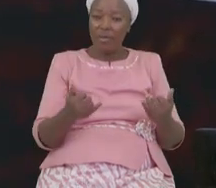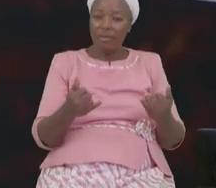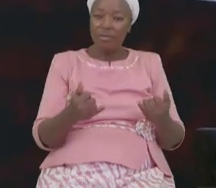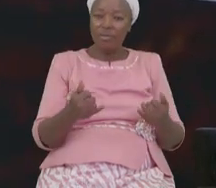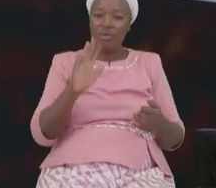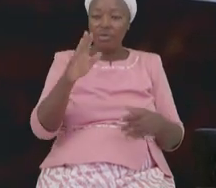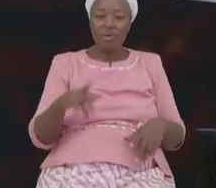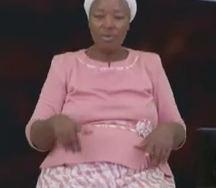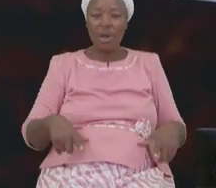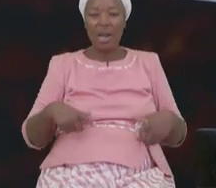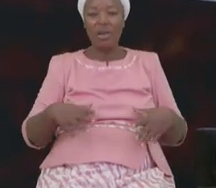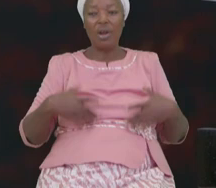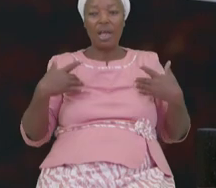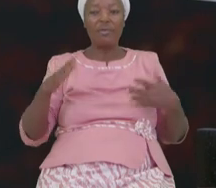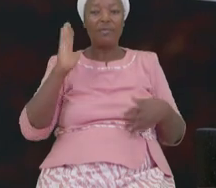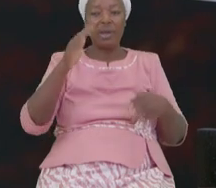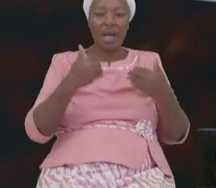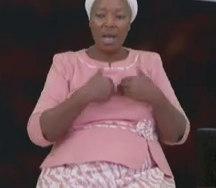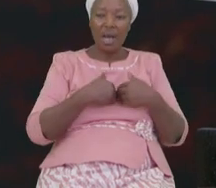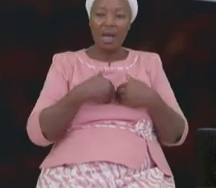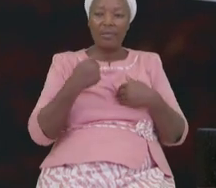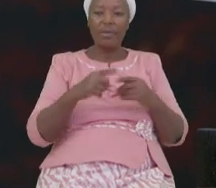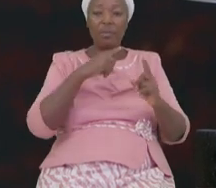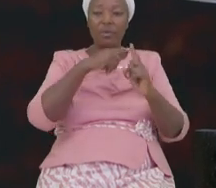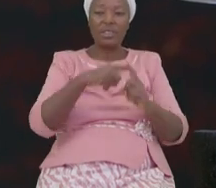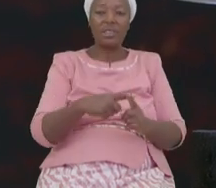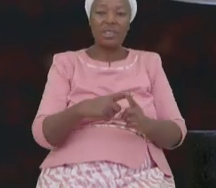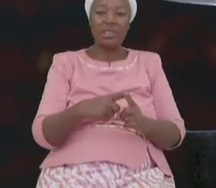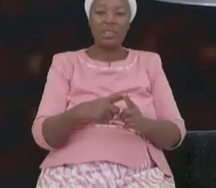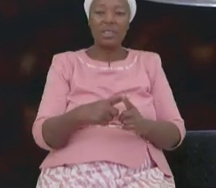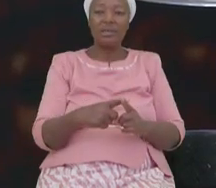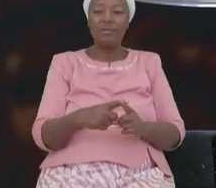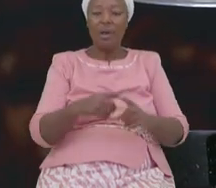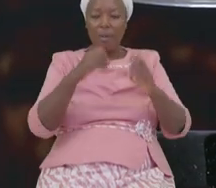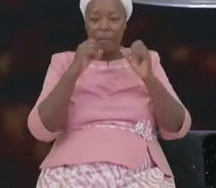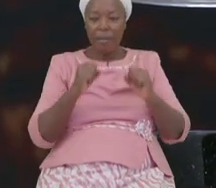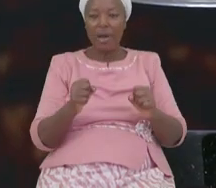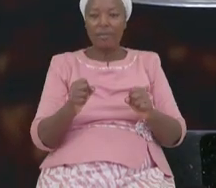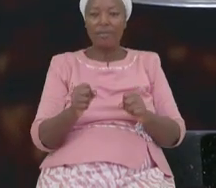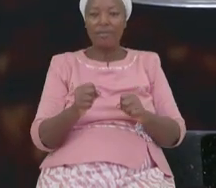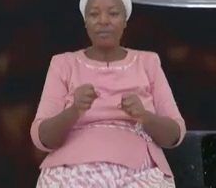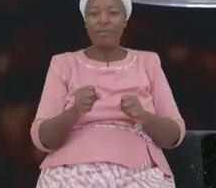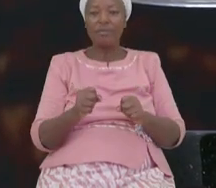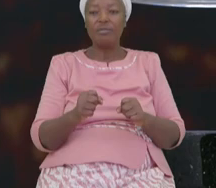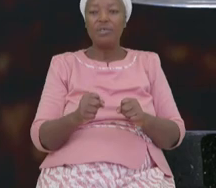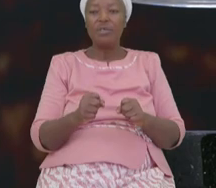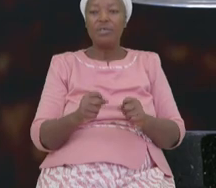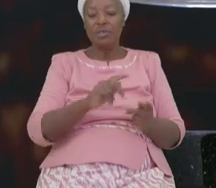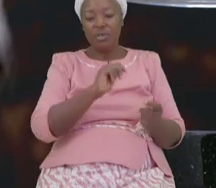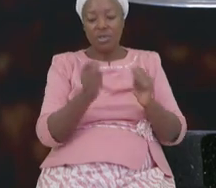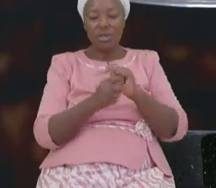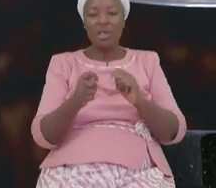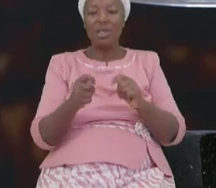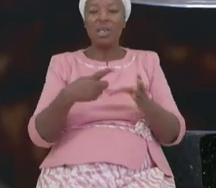your life will have a positive, powerful, practical turning around